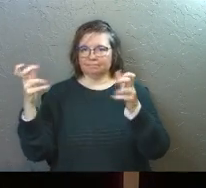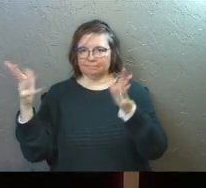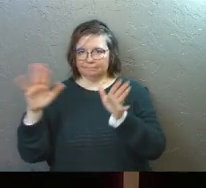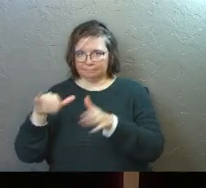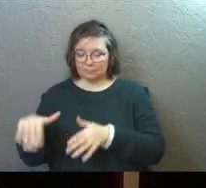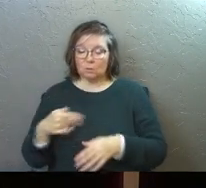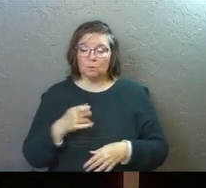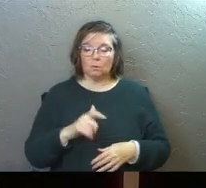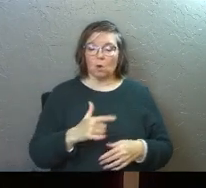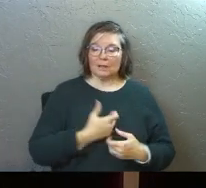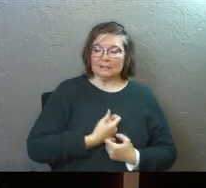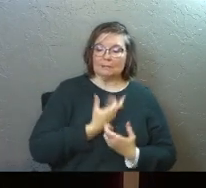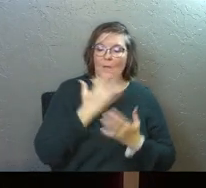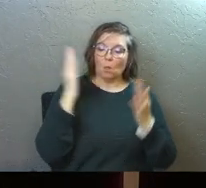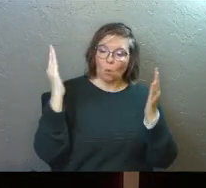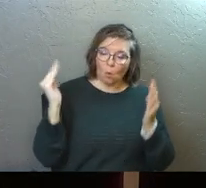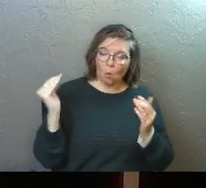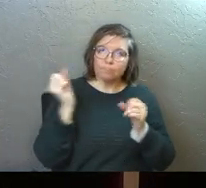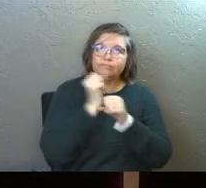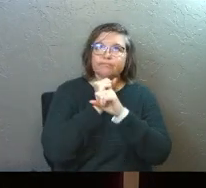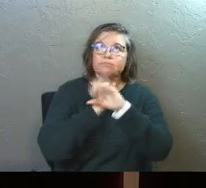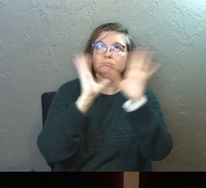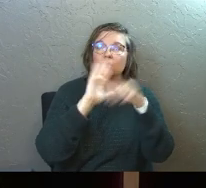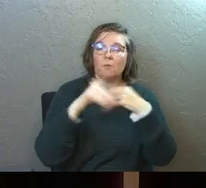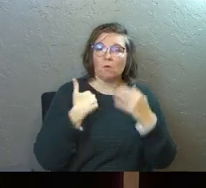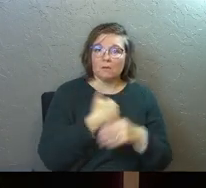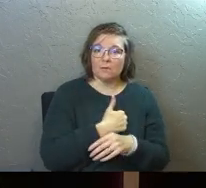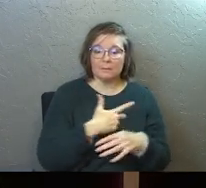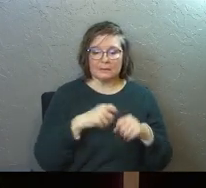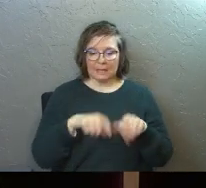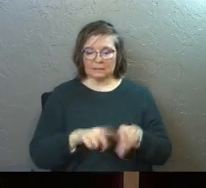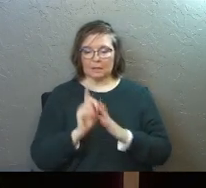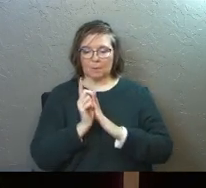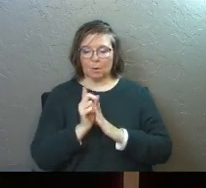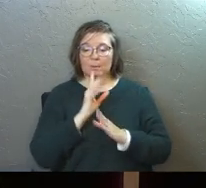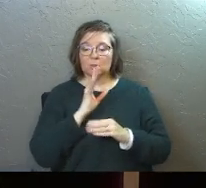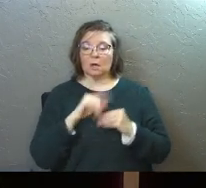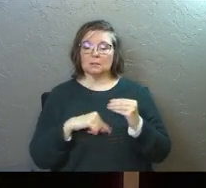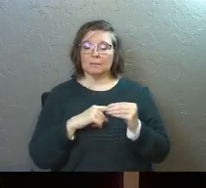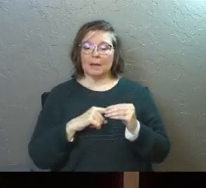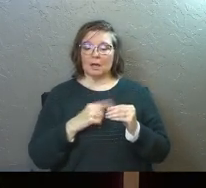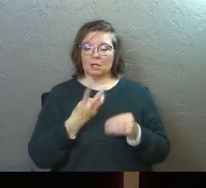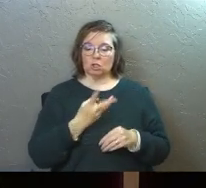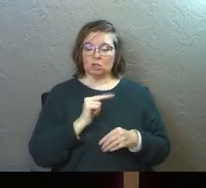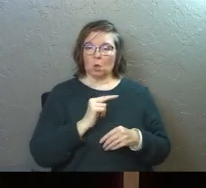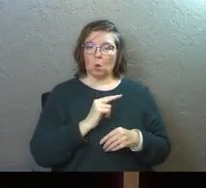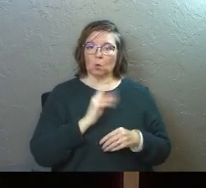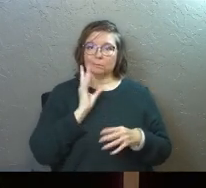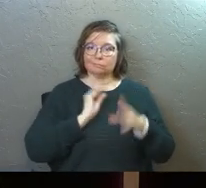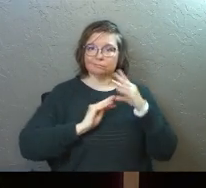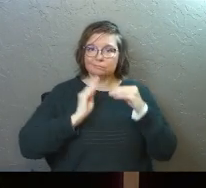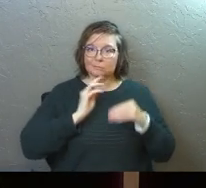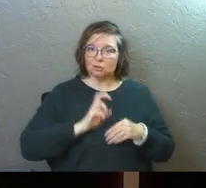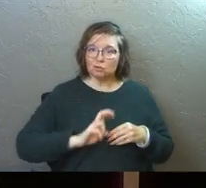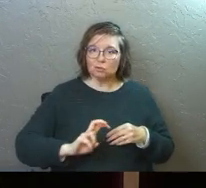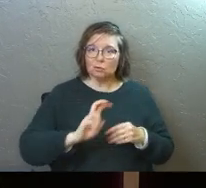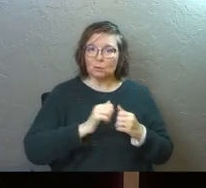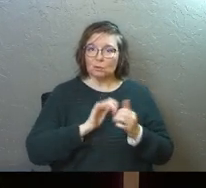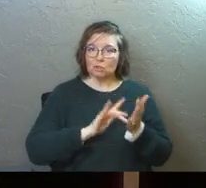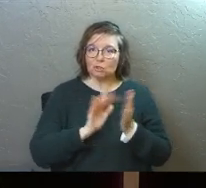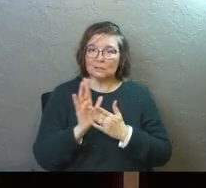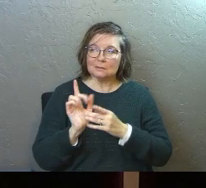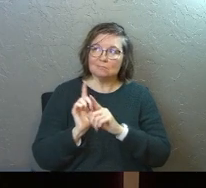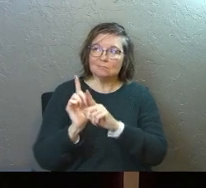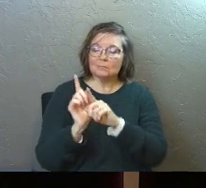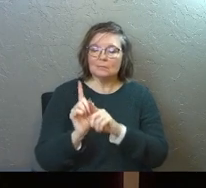and he expresses the hope and the picture for all of us. But he takes a moment and he talks about his own journey with Jesus, right? He